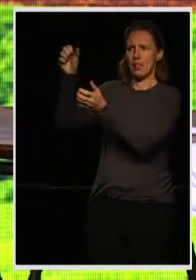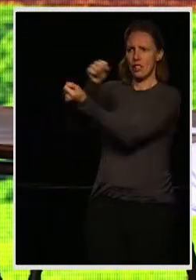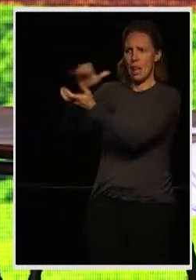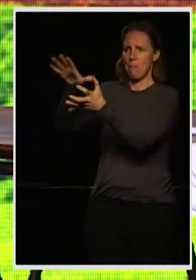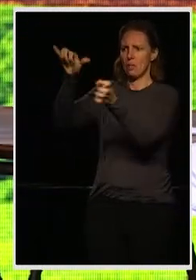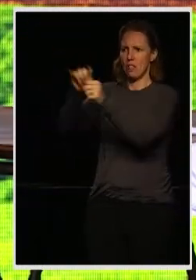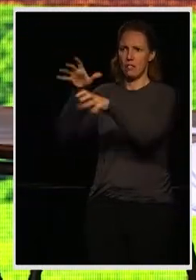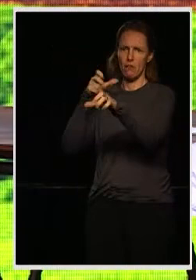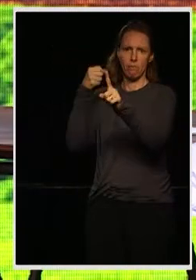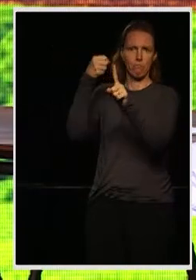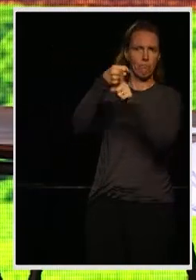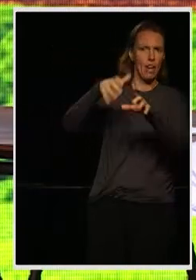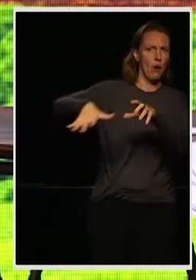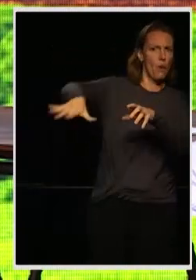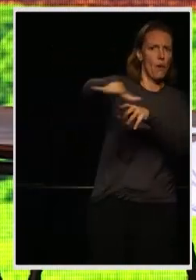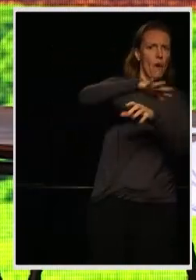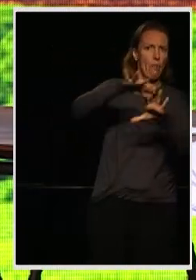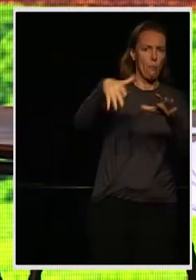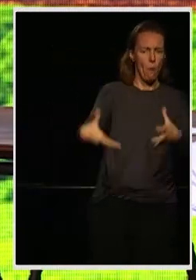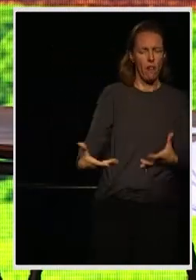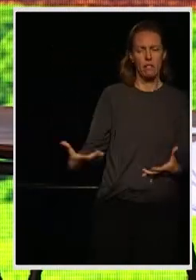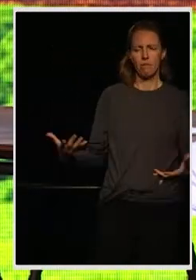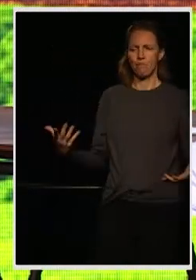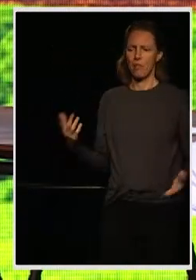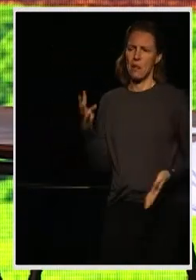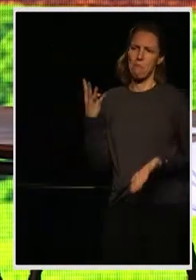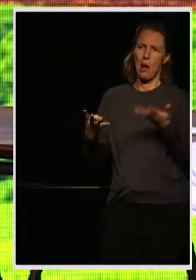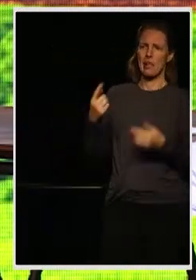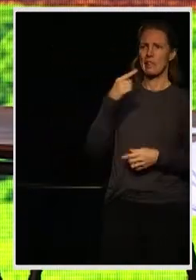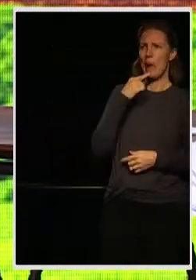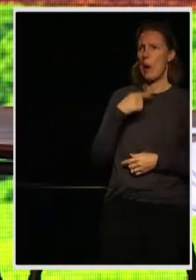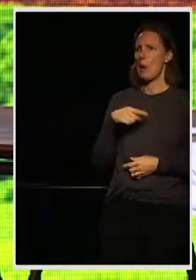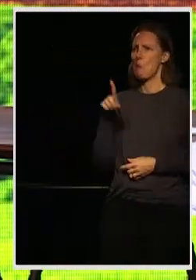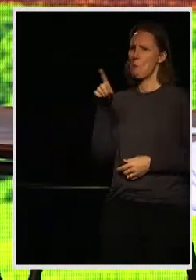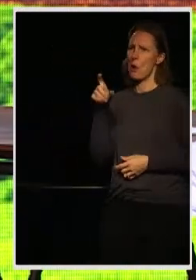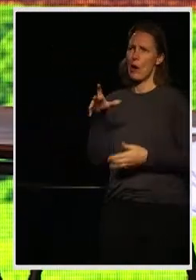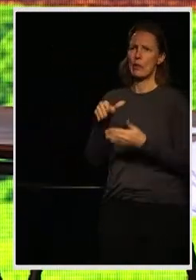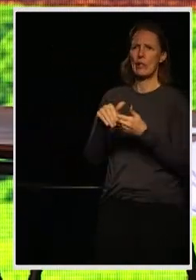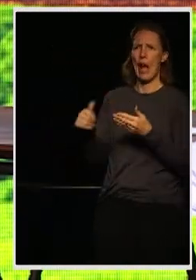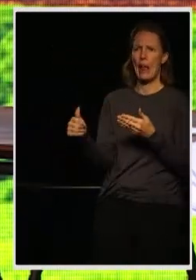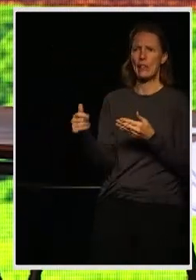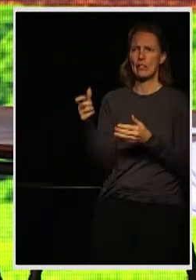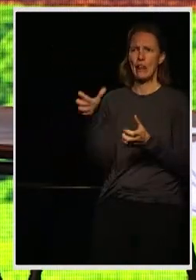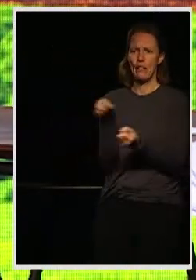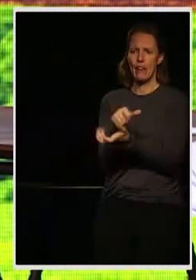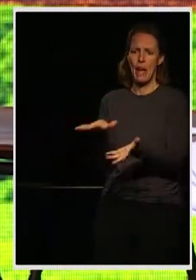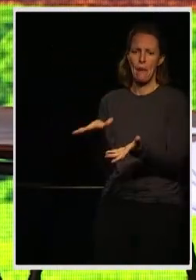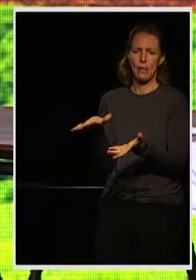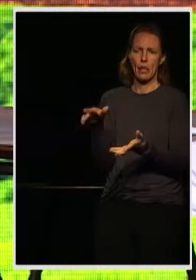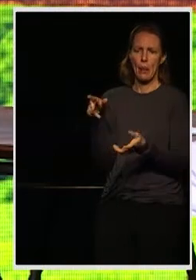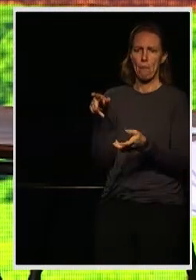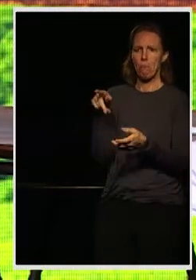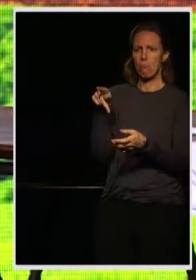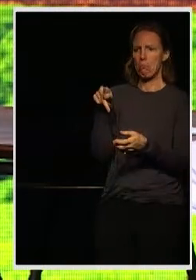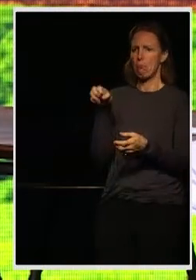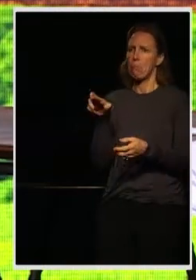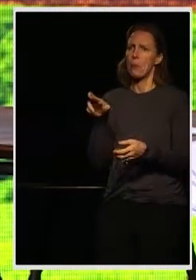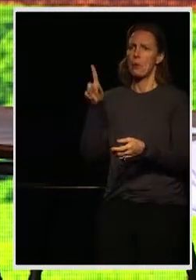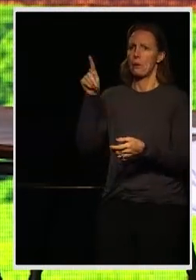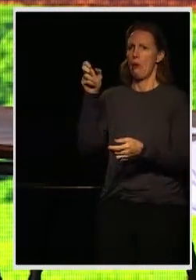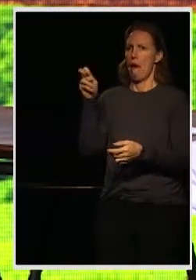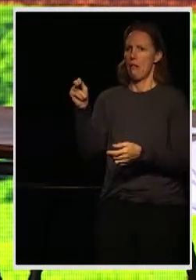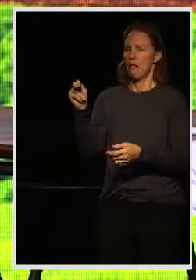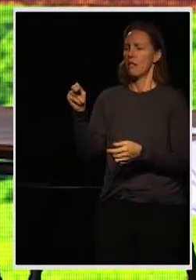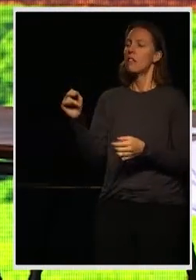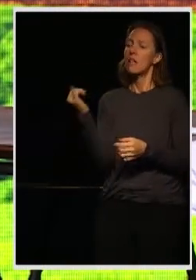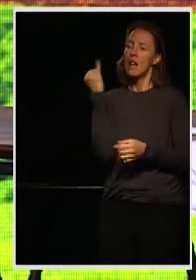around the world? And the, you know, you might come up with a number of like $100 of damages per ton.